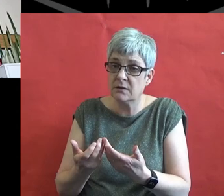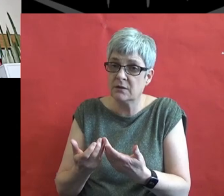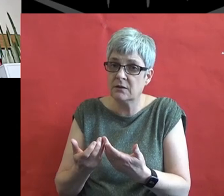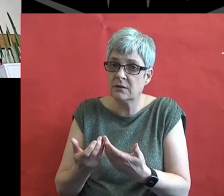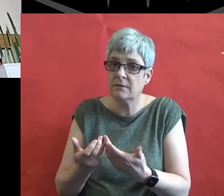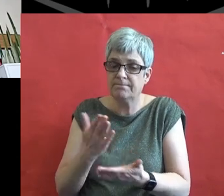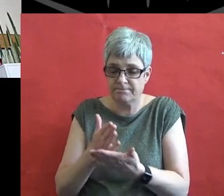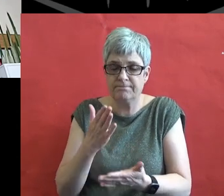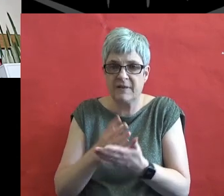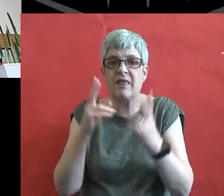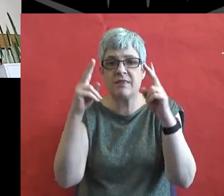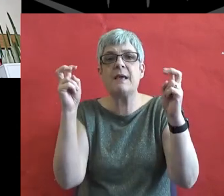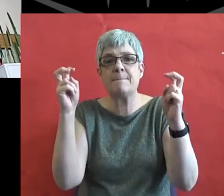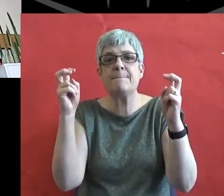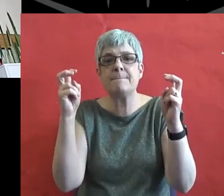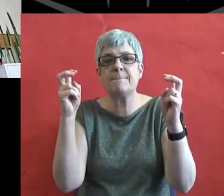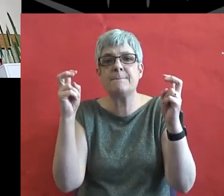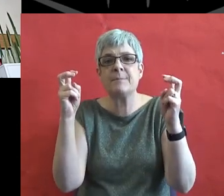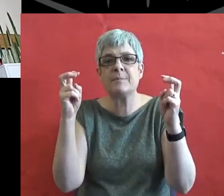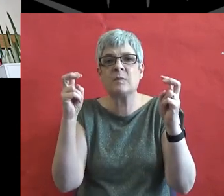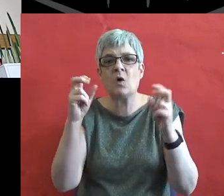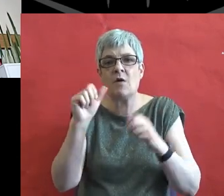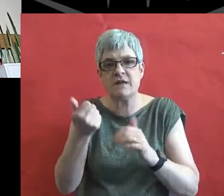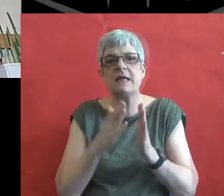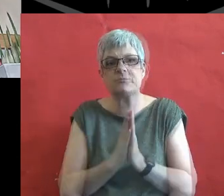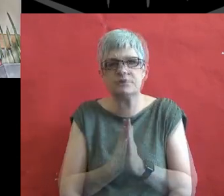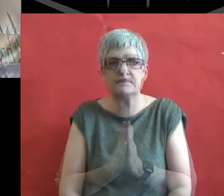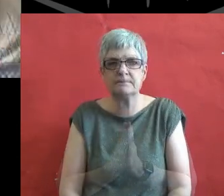And that is the theme of our next prayer.